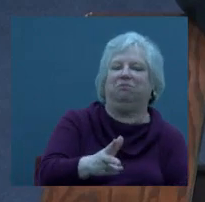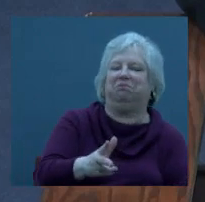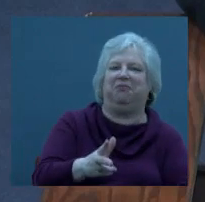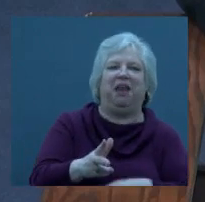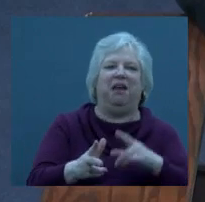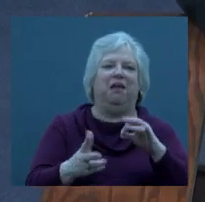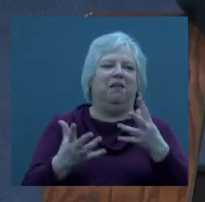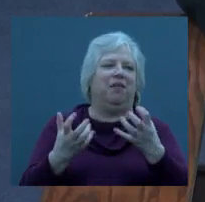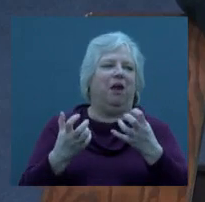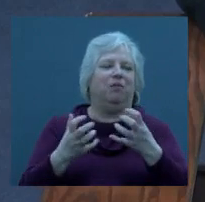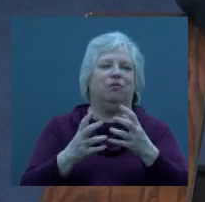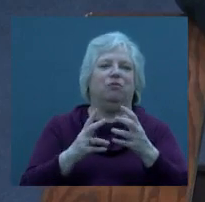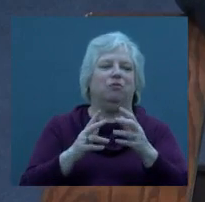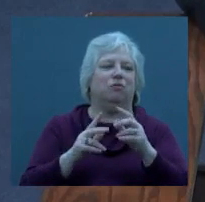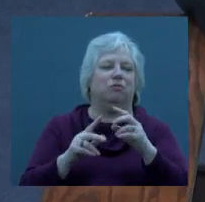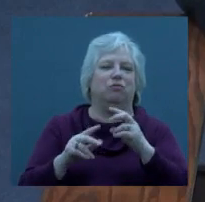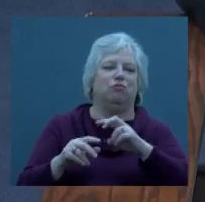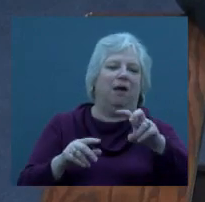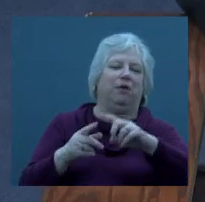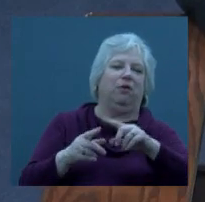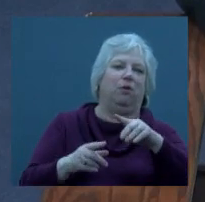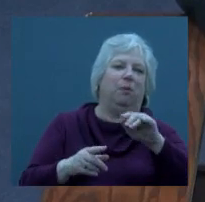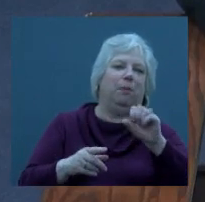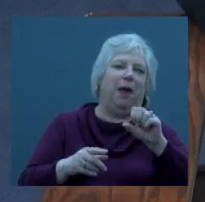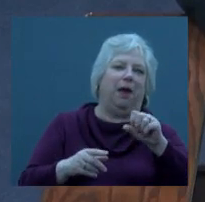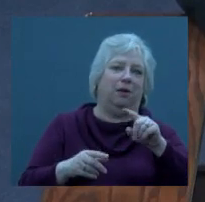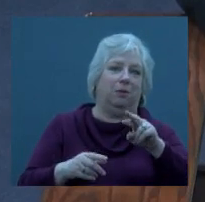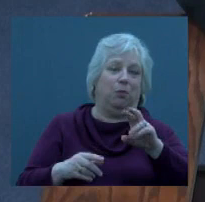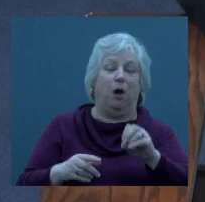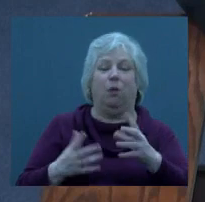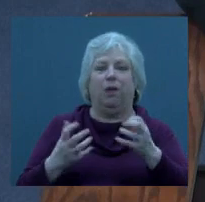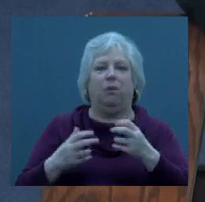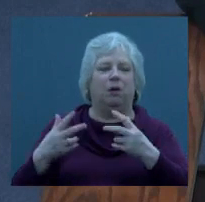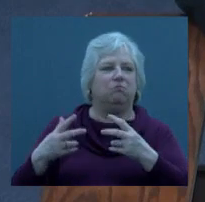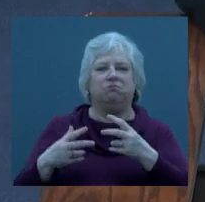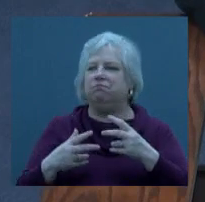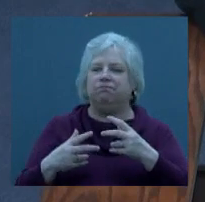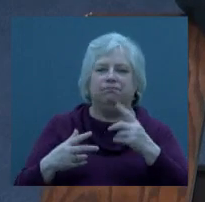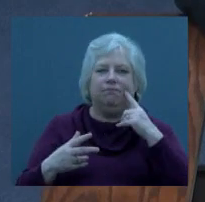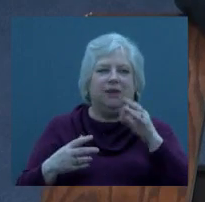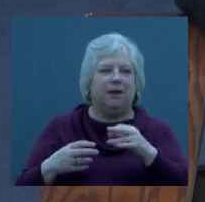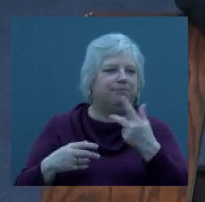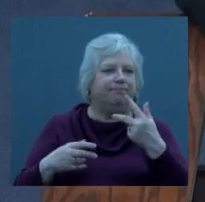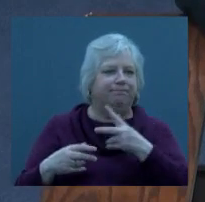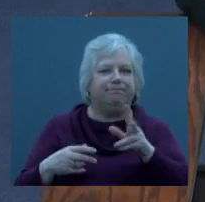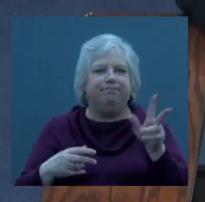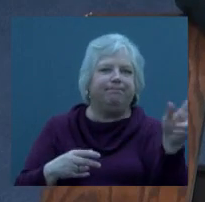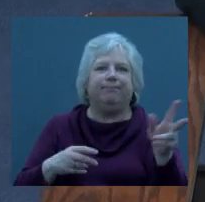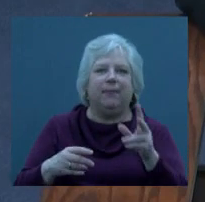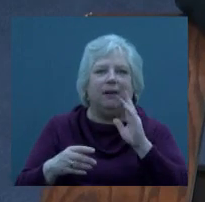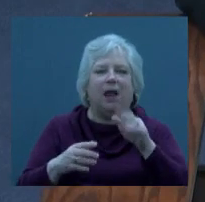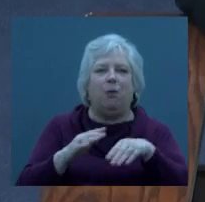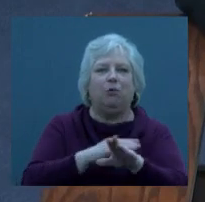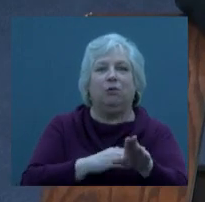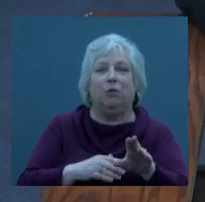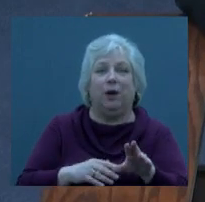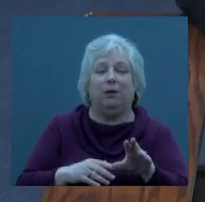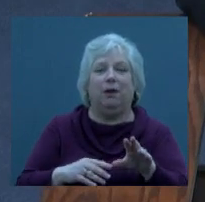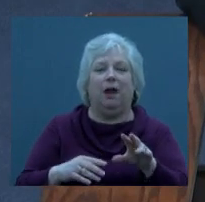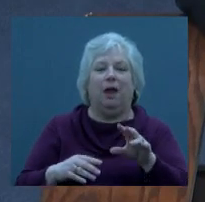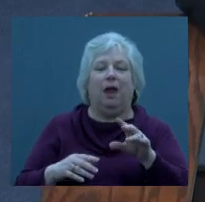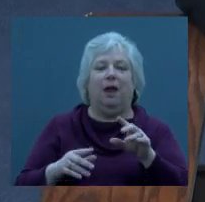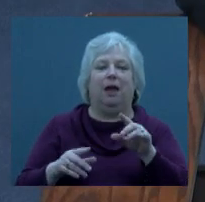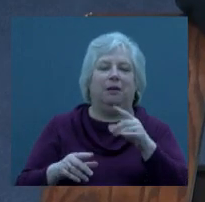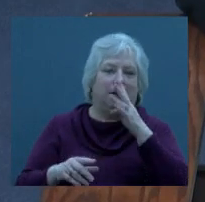or traveling to Bass Pro and they want to turn in there on a sudden decide to, they're going in there. And the same